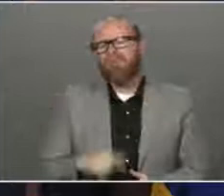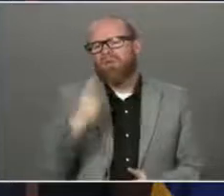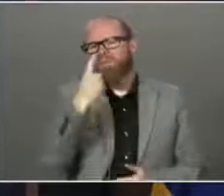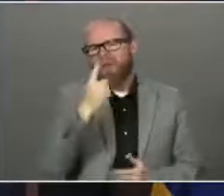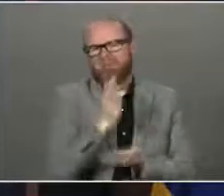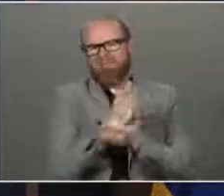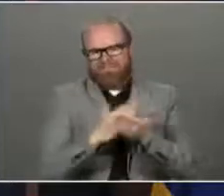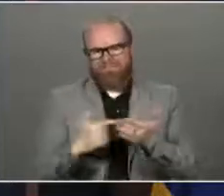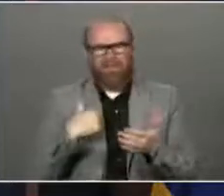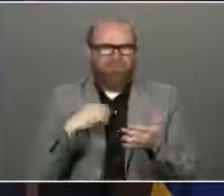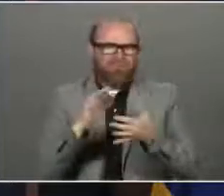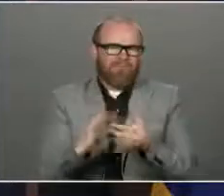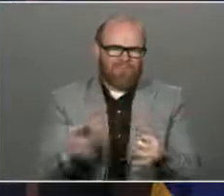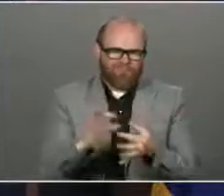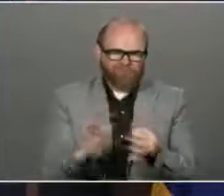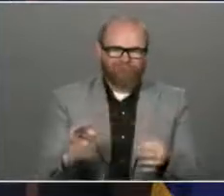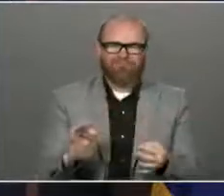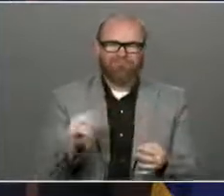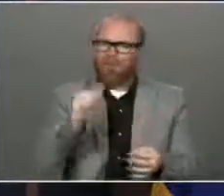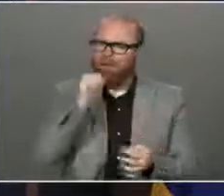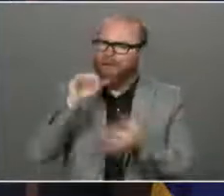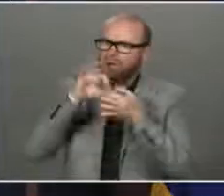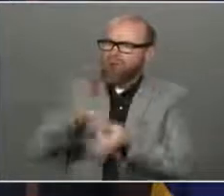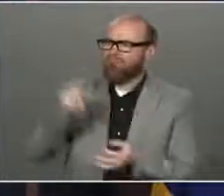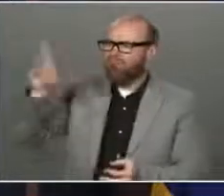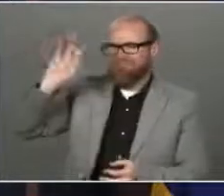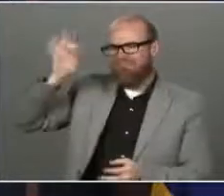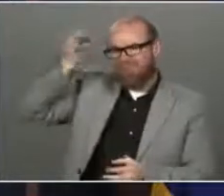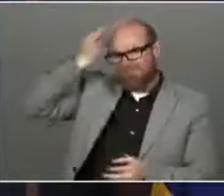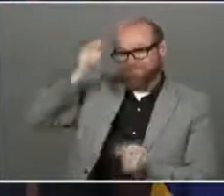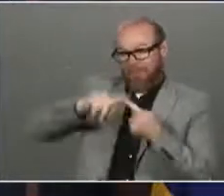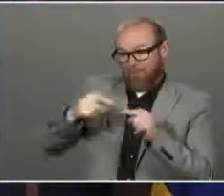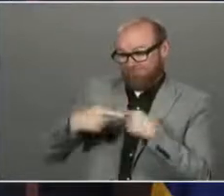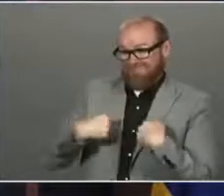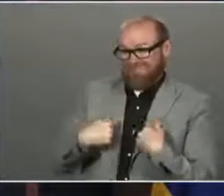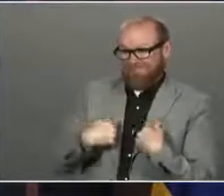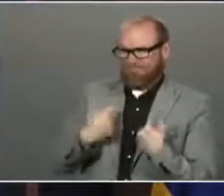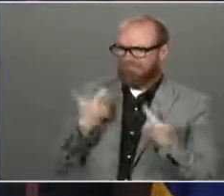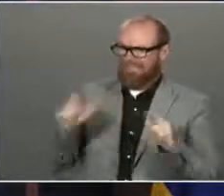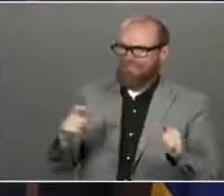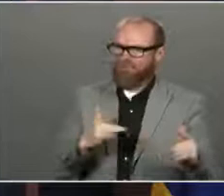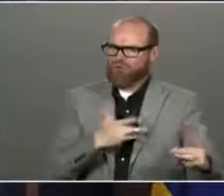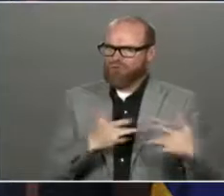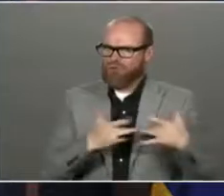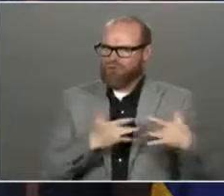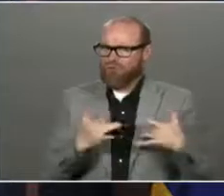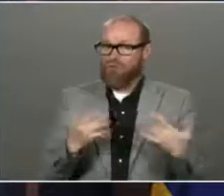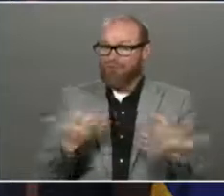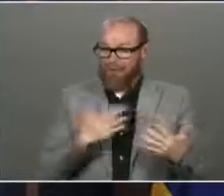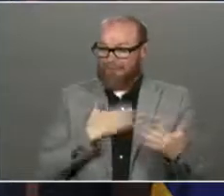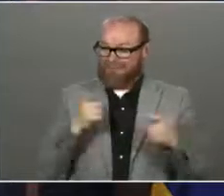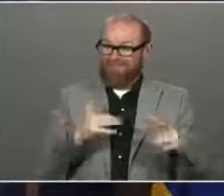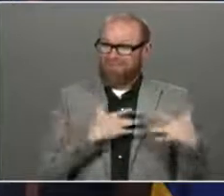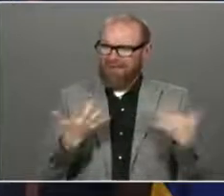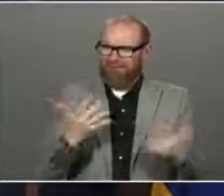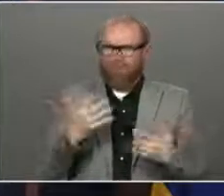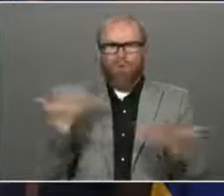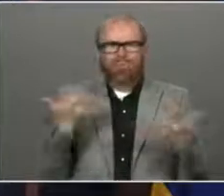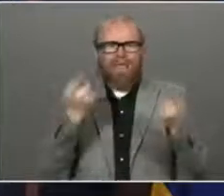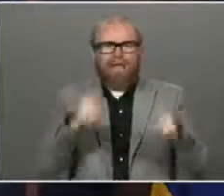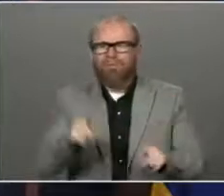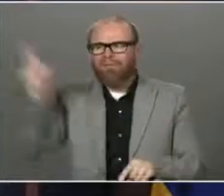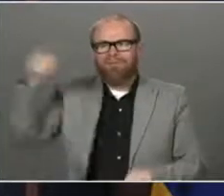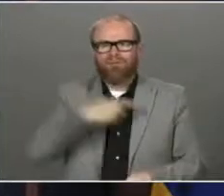to the federal government, and this is a deep concern right now, and that is what is happening in China around